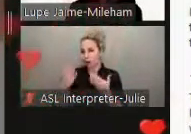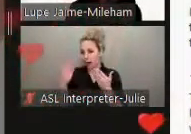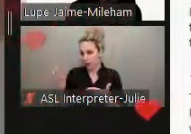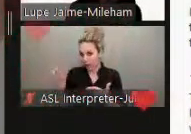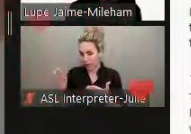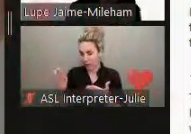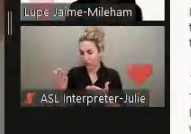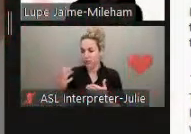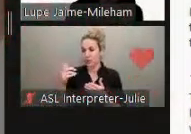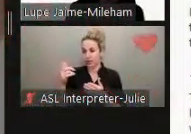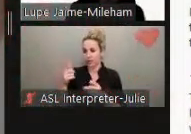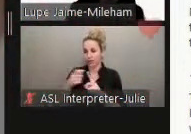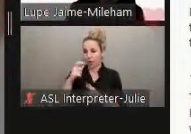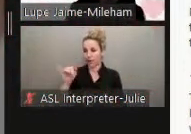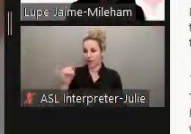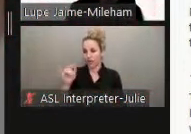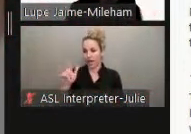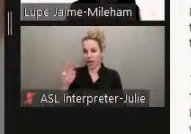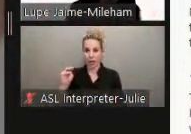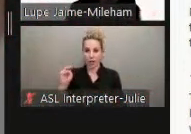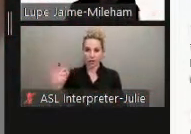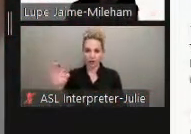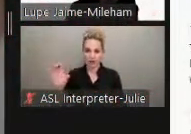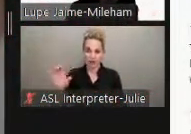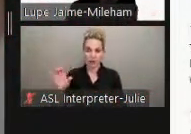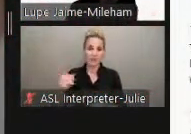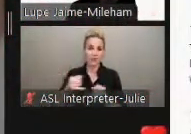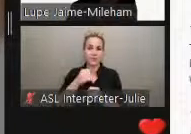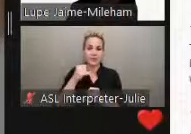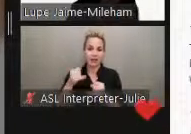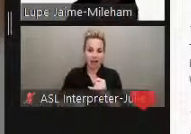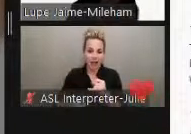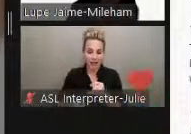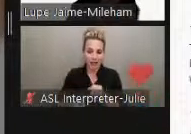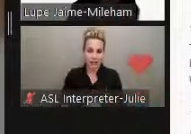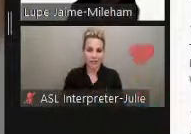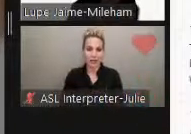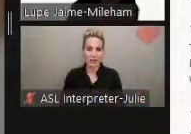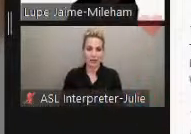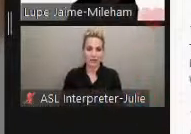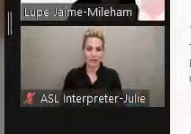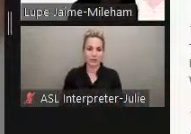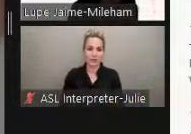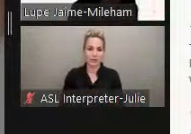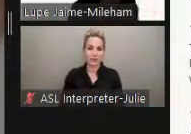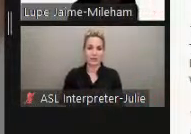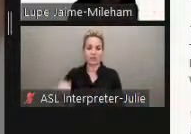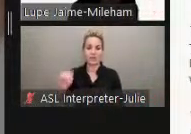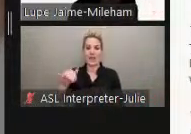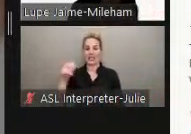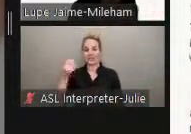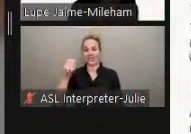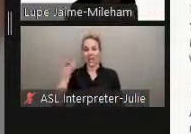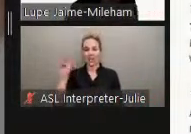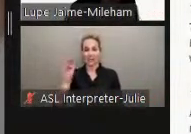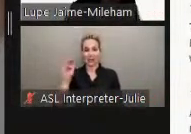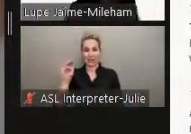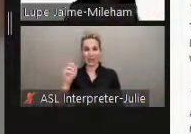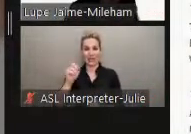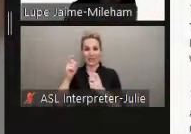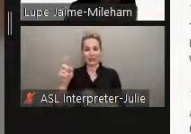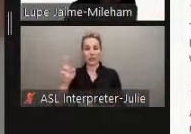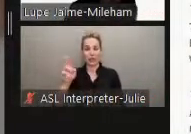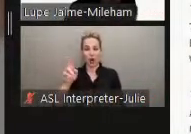the JLMC. And lastly, to the $10 million that's given to the